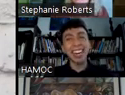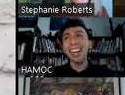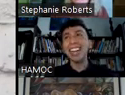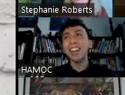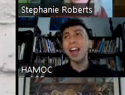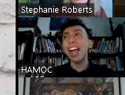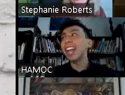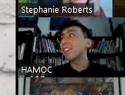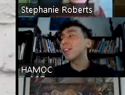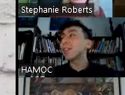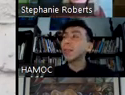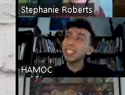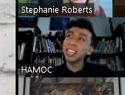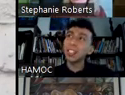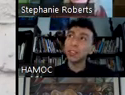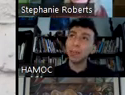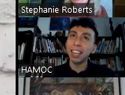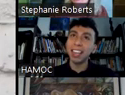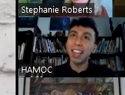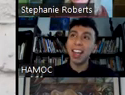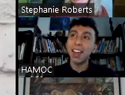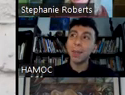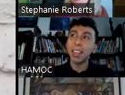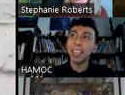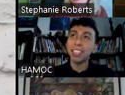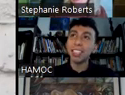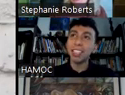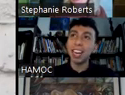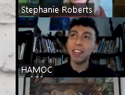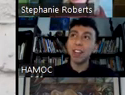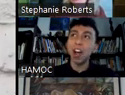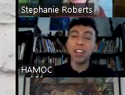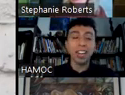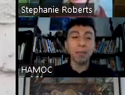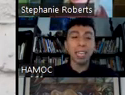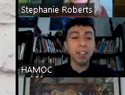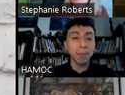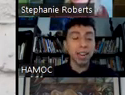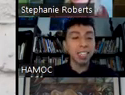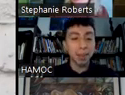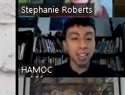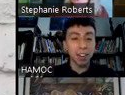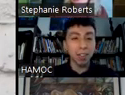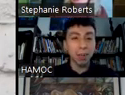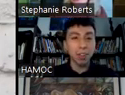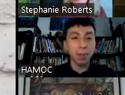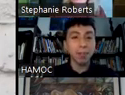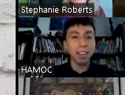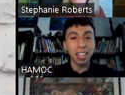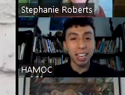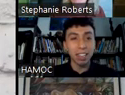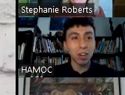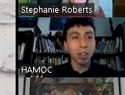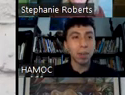cute. Something that really resonates with me is kind of art that comes out of the pandemic, you know, whether